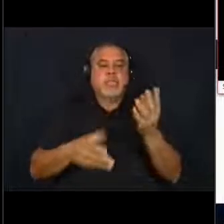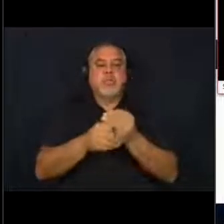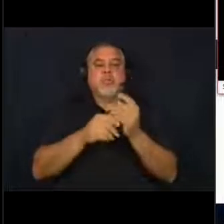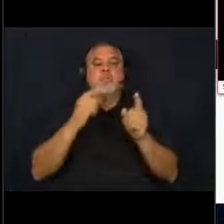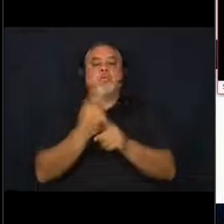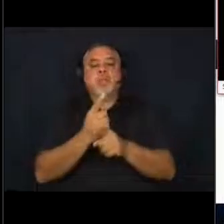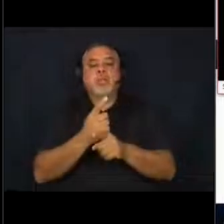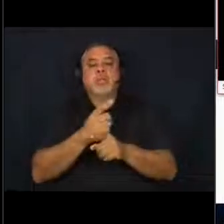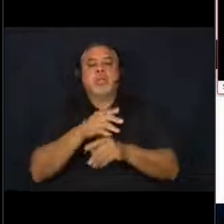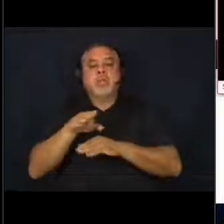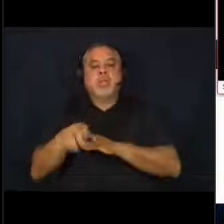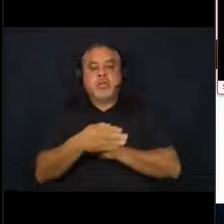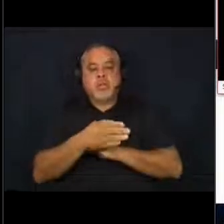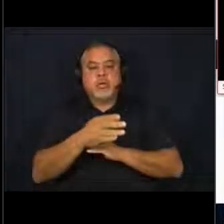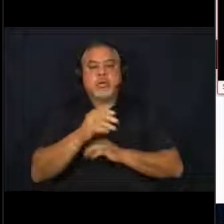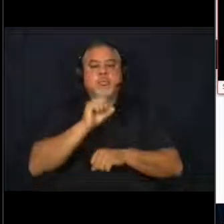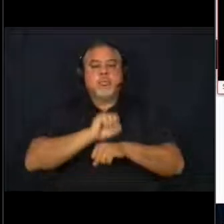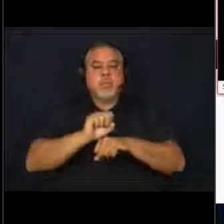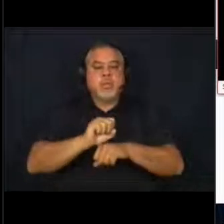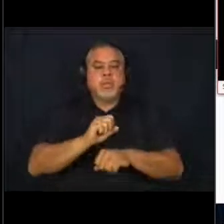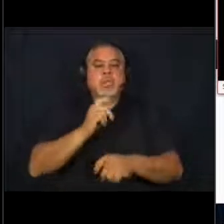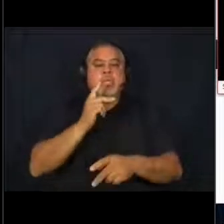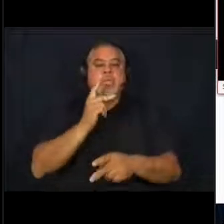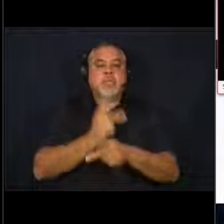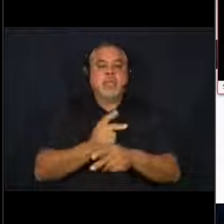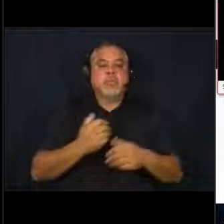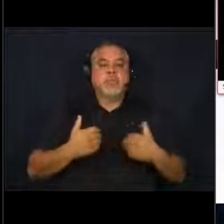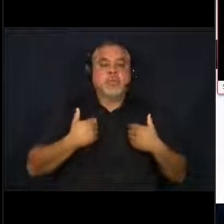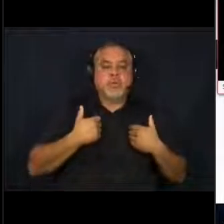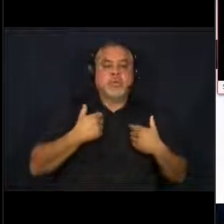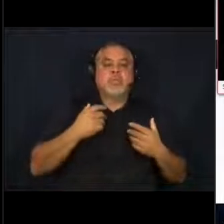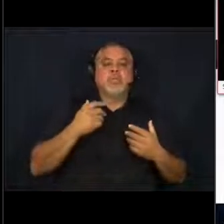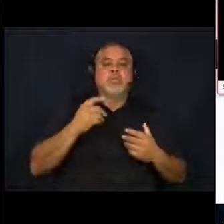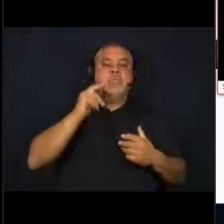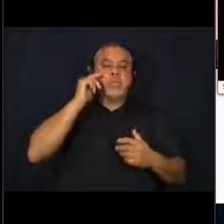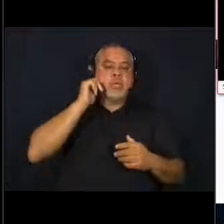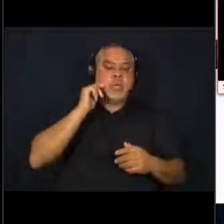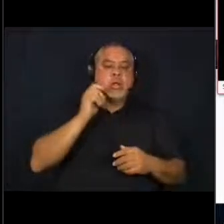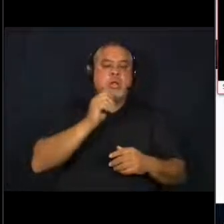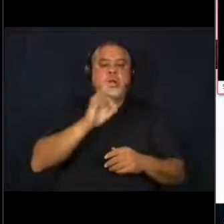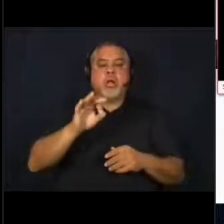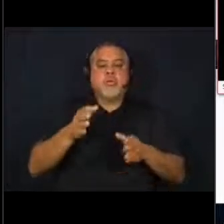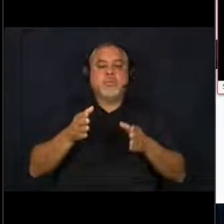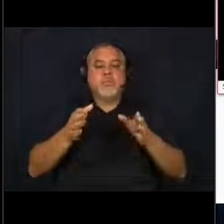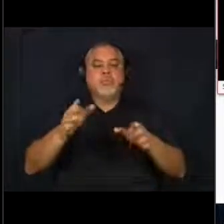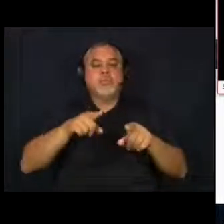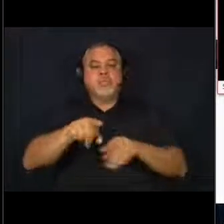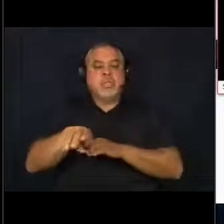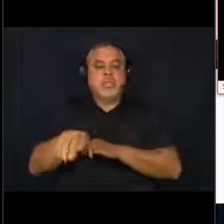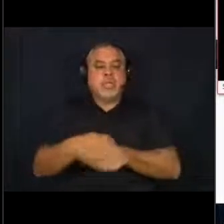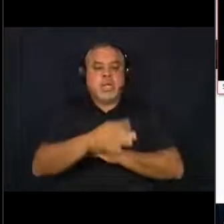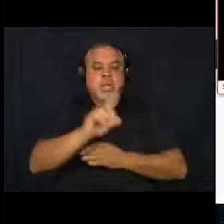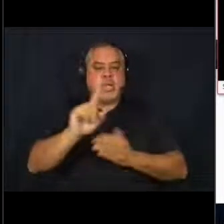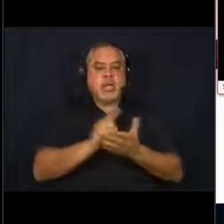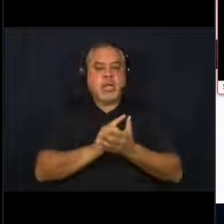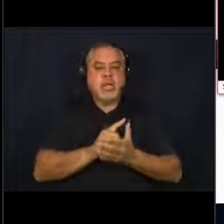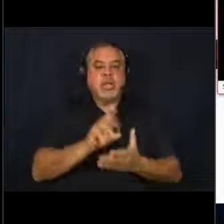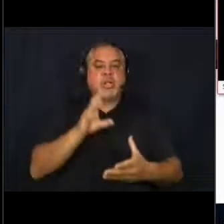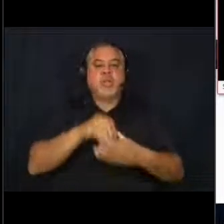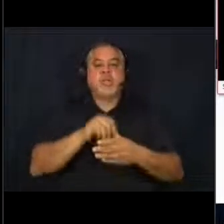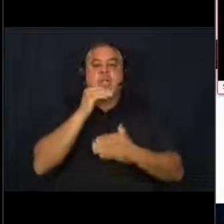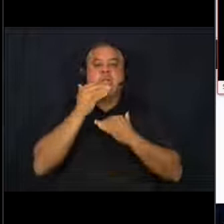nocturnal employment could usually keep juvenile adolescents off thoroughfares during the night hours, including but not limited to